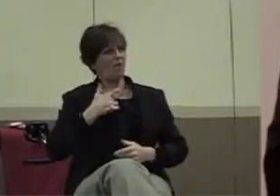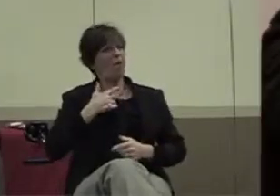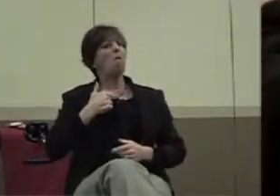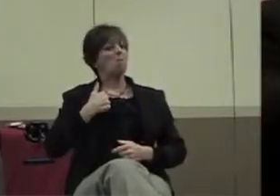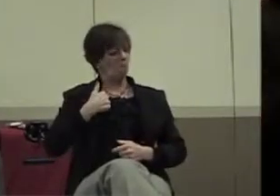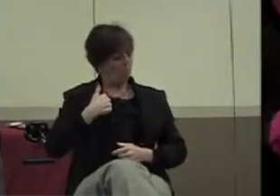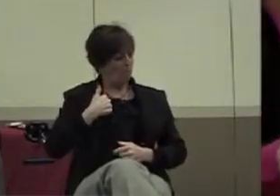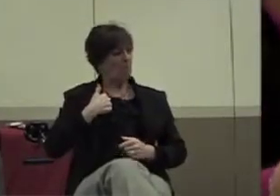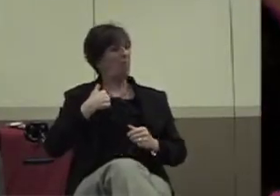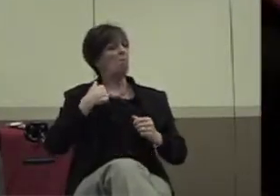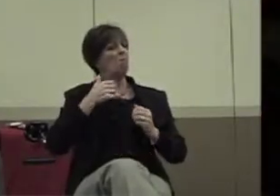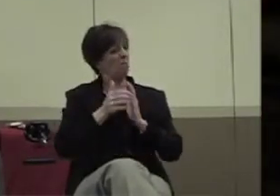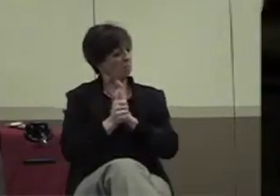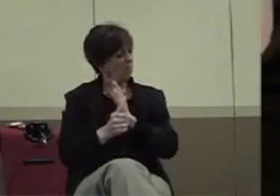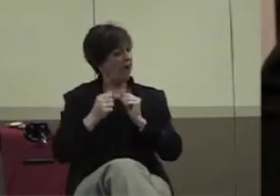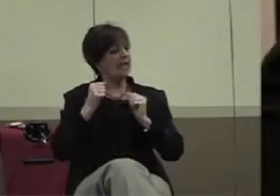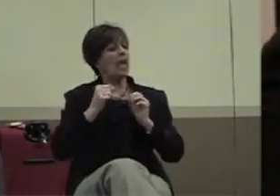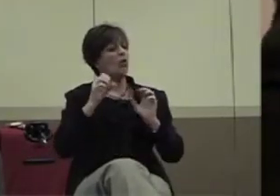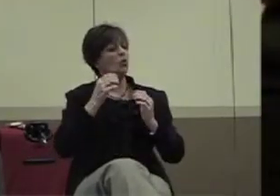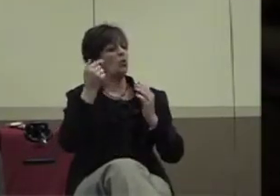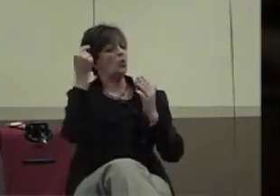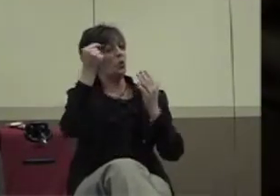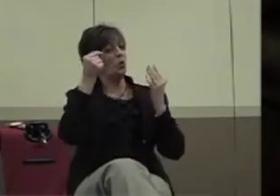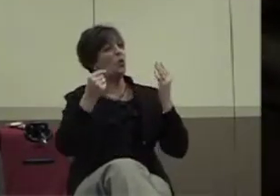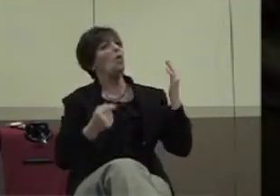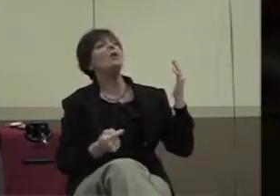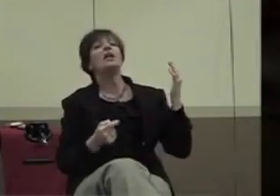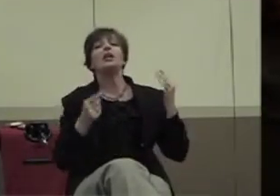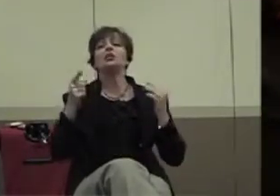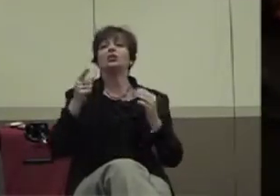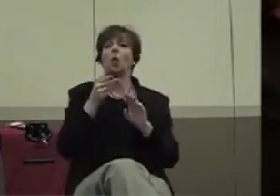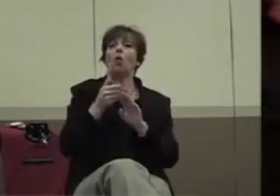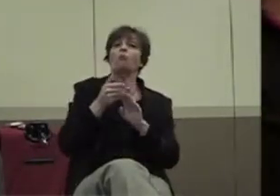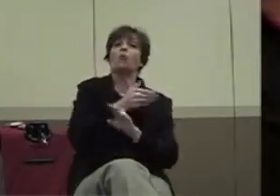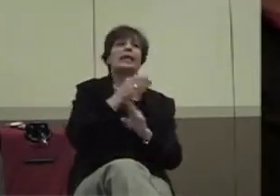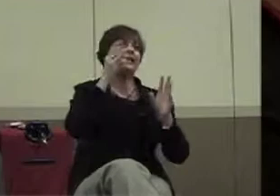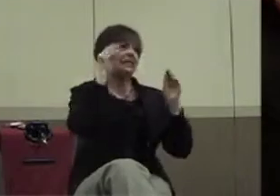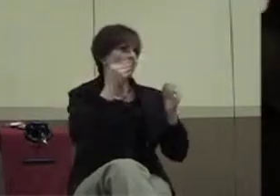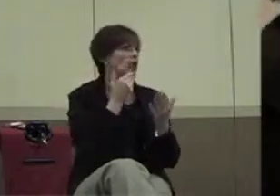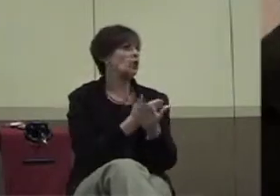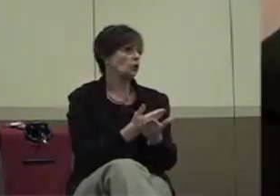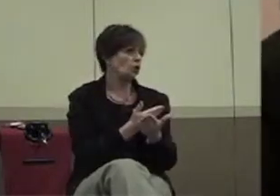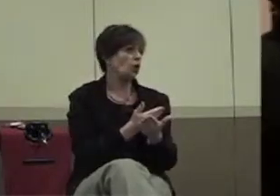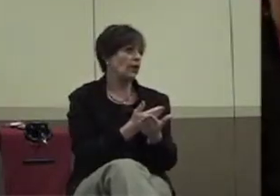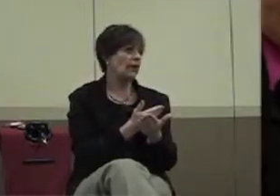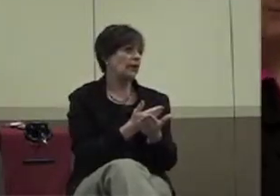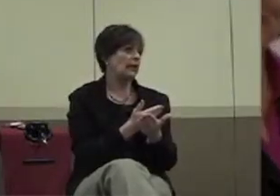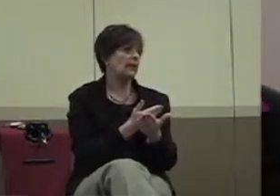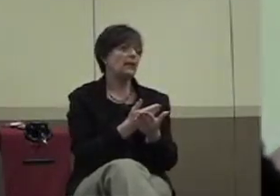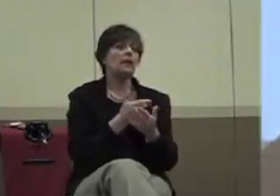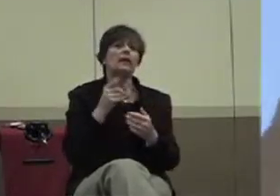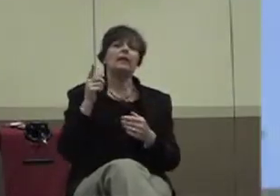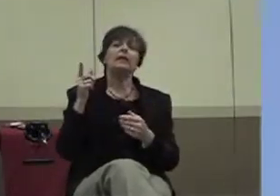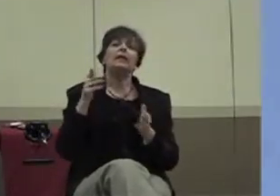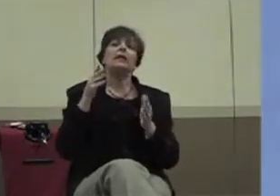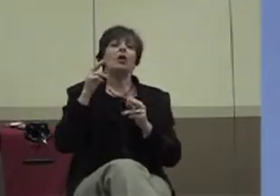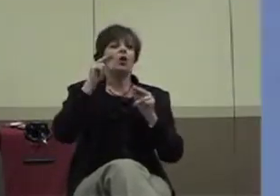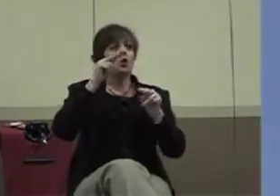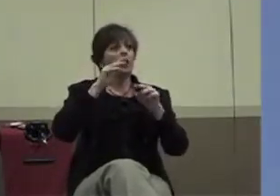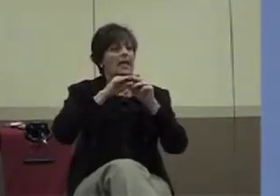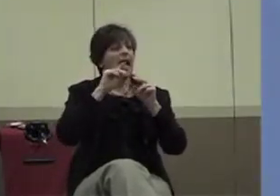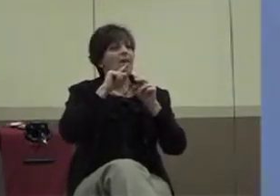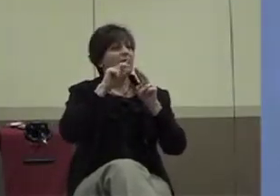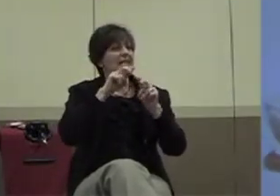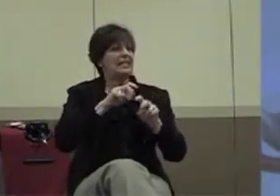thing and the fourth thing. So pre-teaching is a good thing to do. Looking at those assessments that I know you guys are